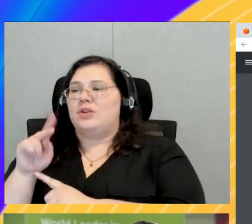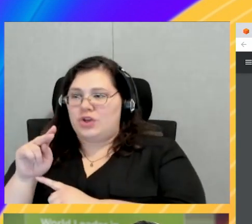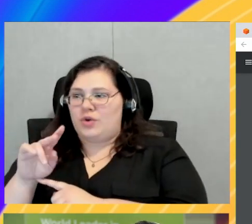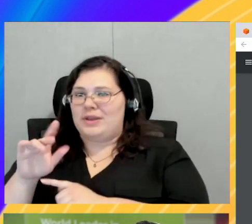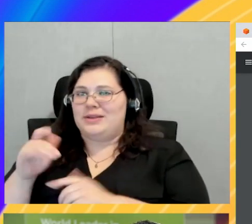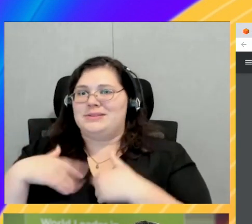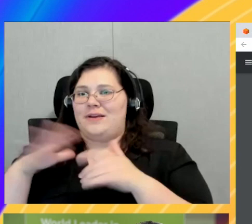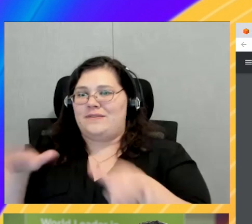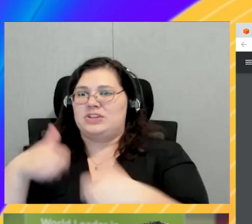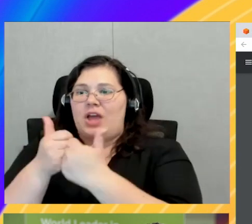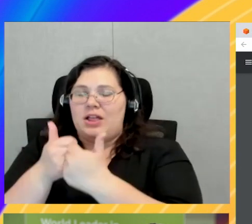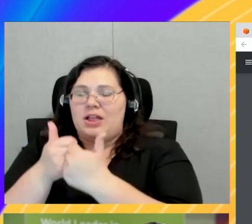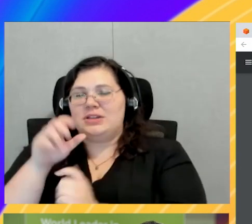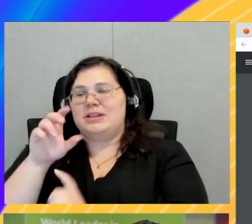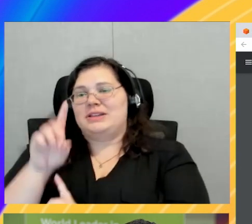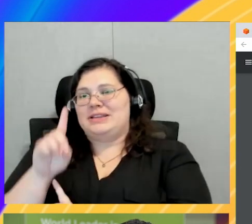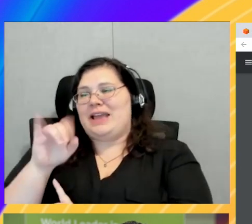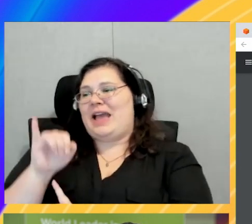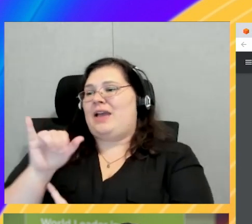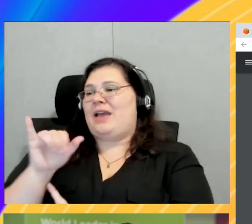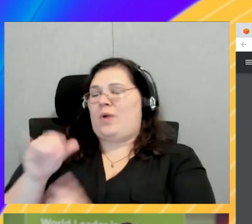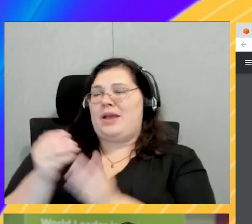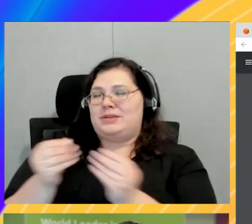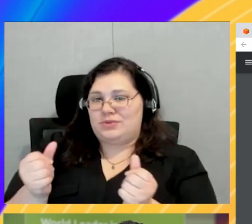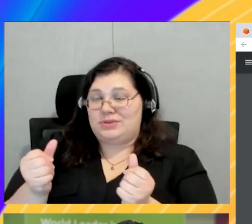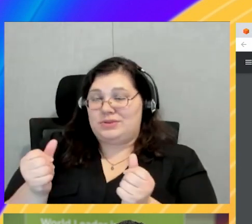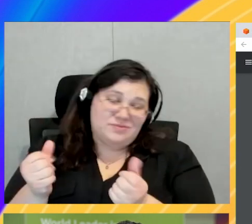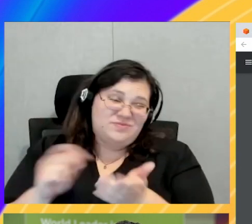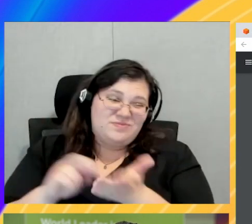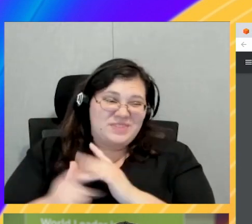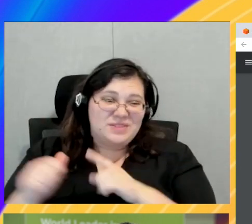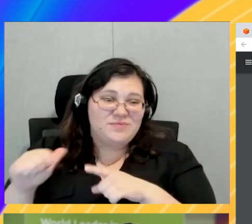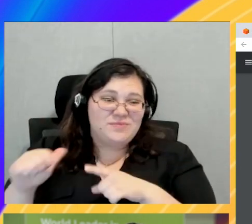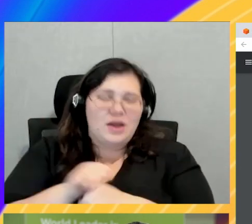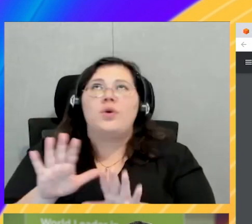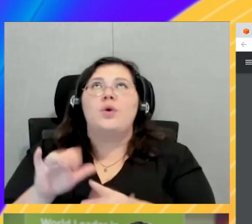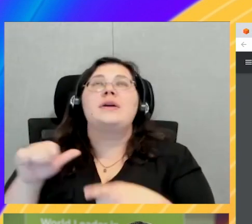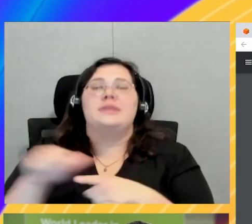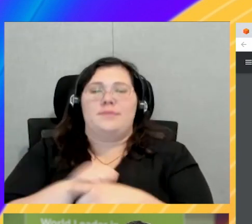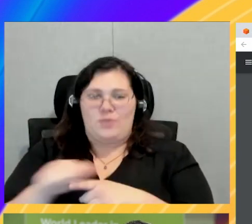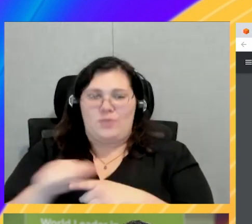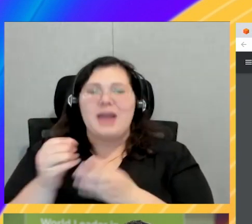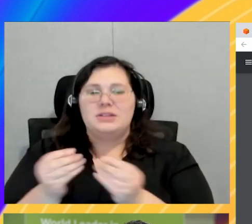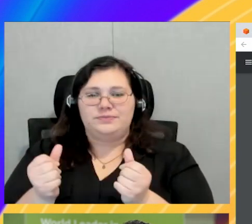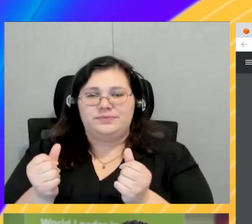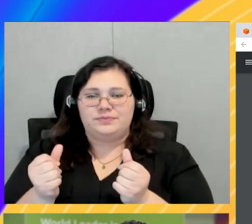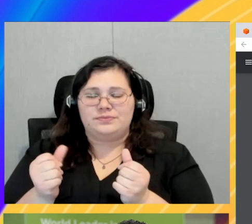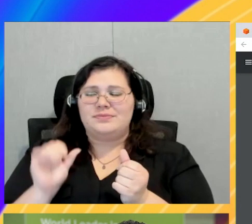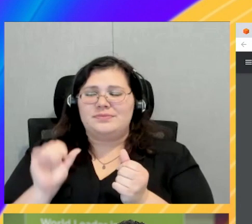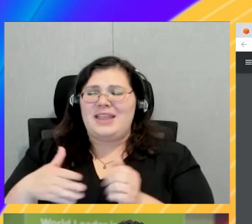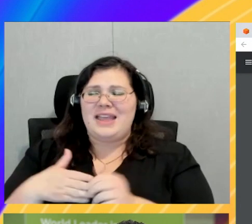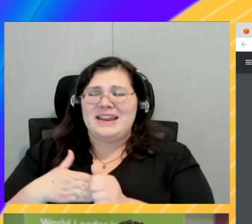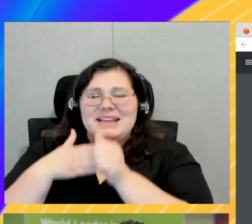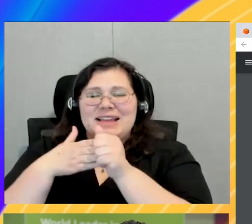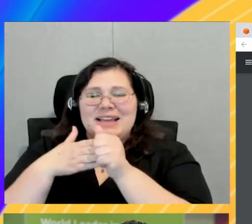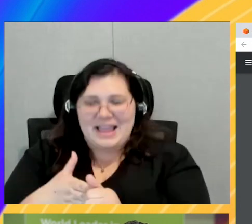you can do the practice. You get a practice solution, and that kind of guides you through everything in an account that the